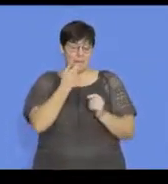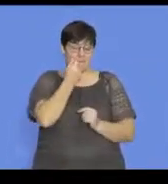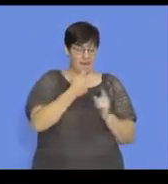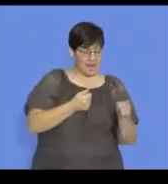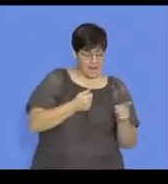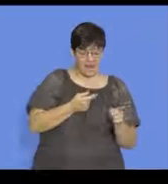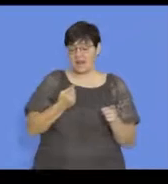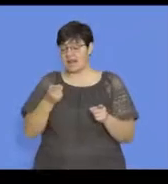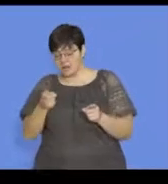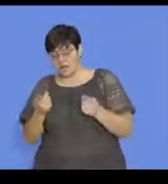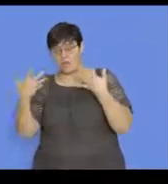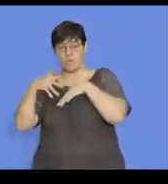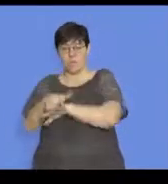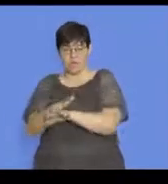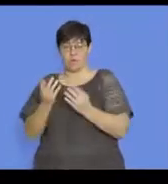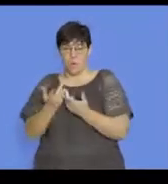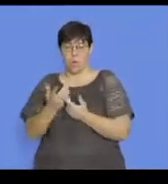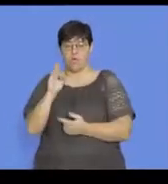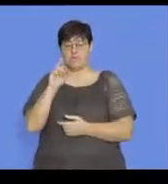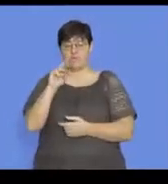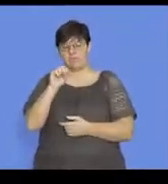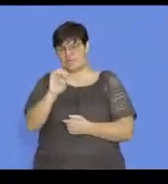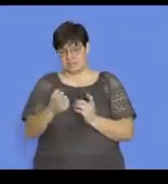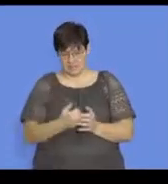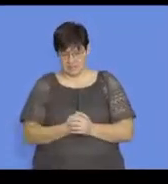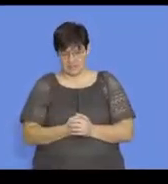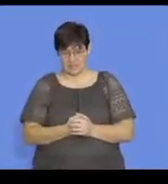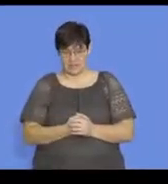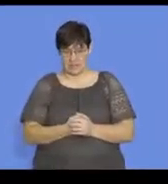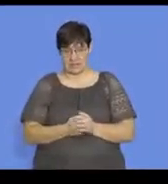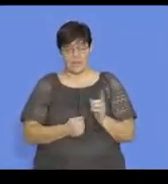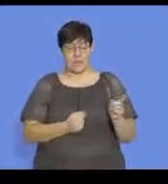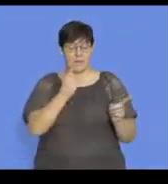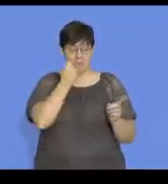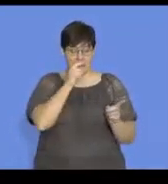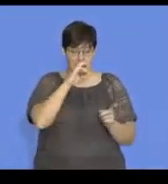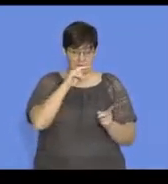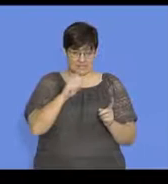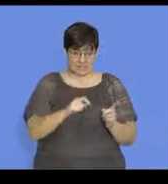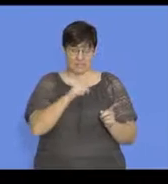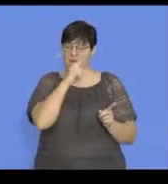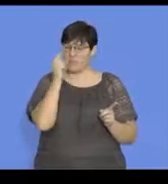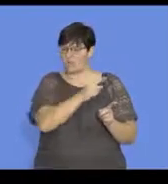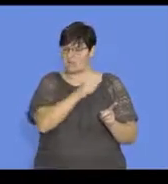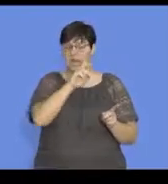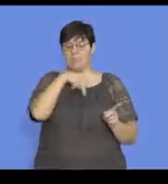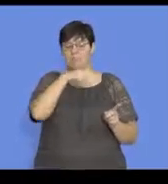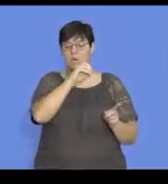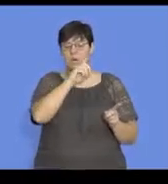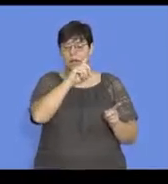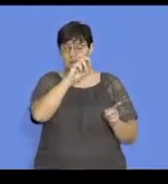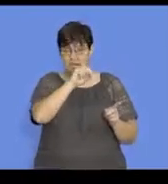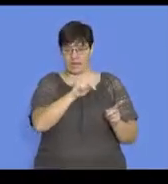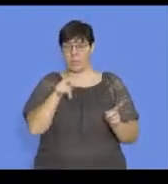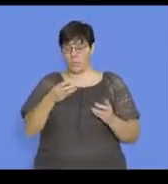fuse. All right, you can use either words. The male gamete, which is pollen, with the female gamete.